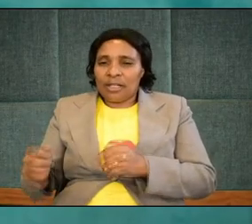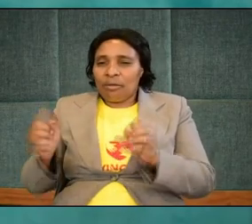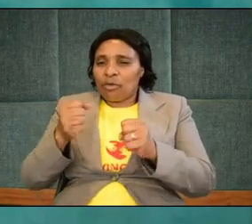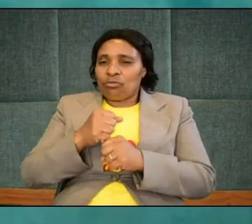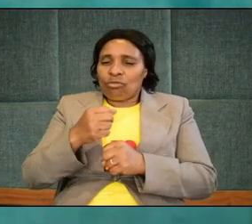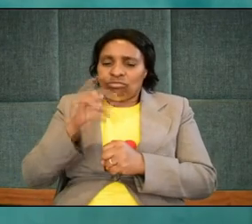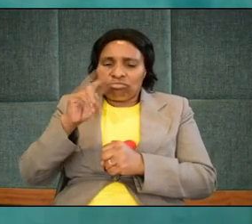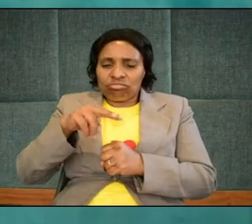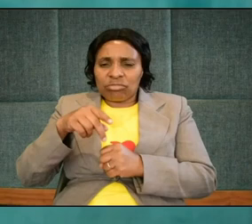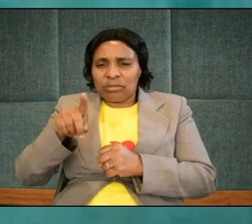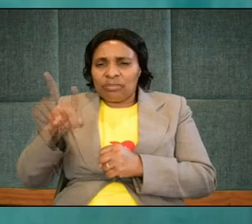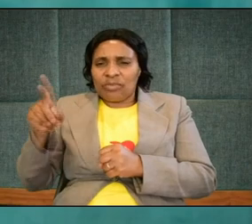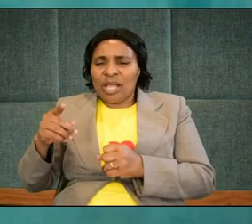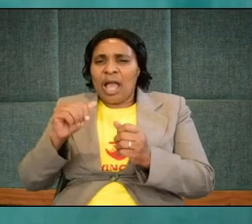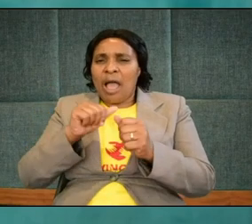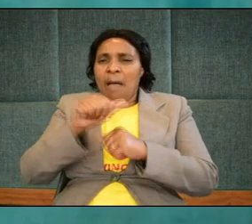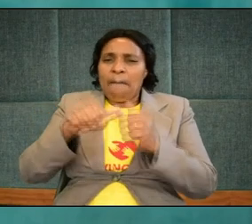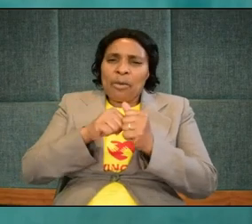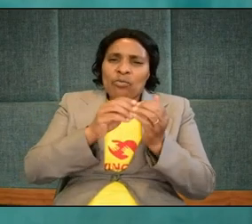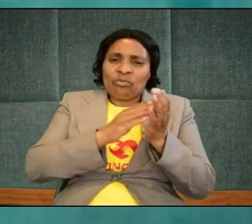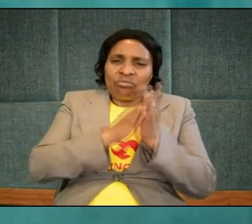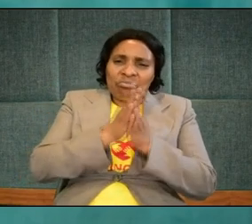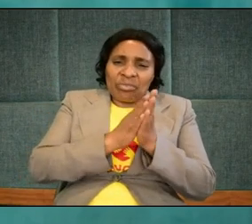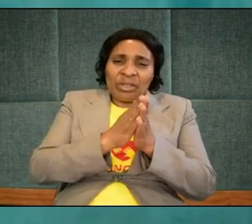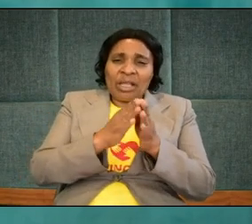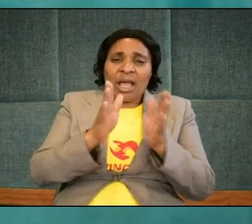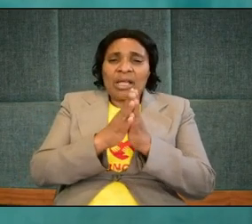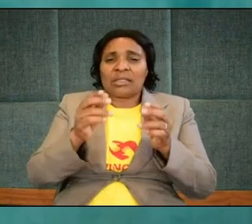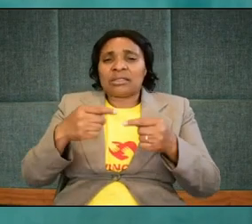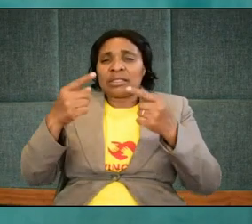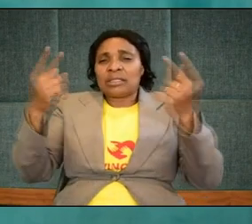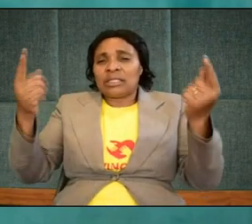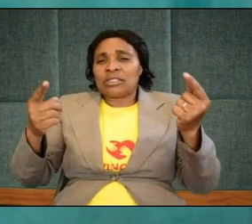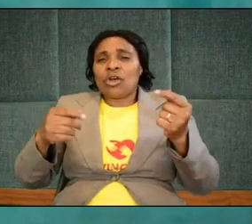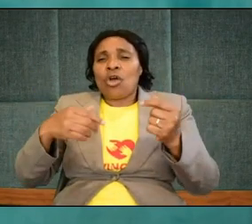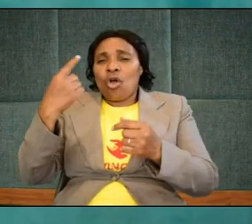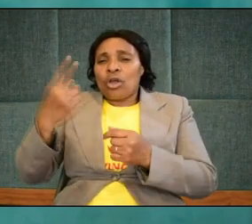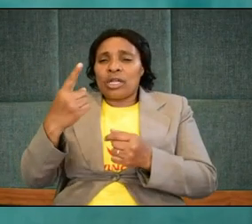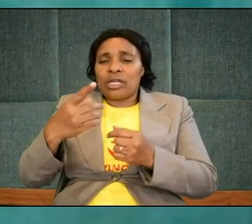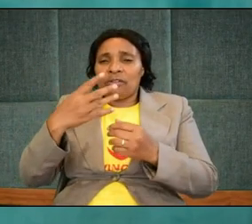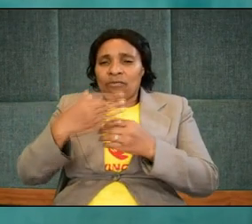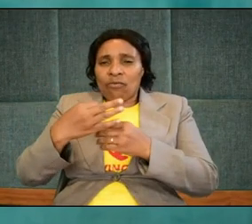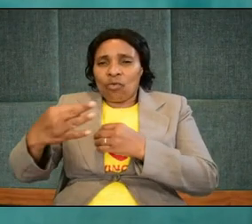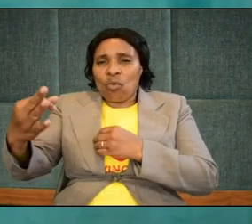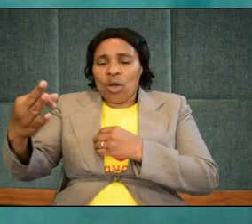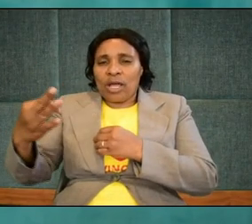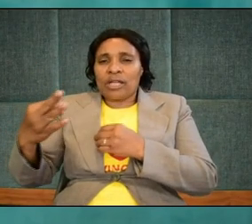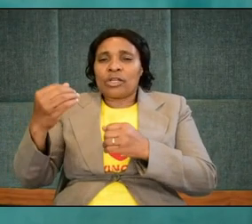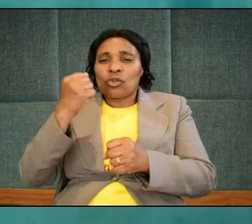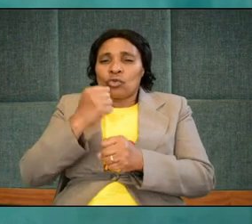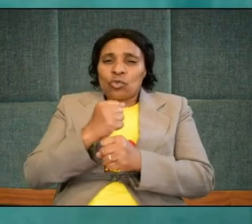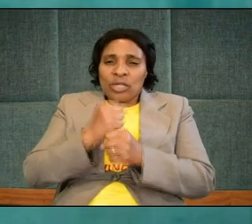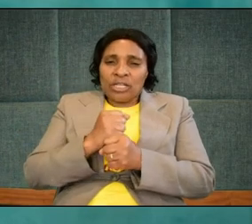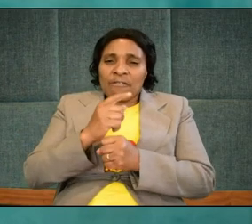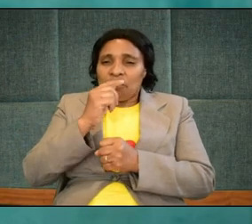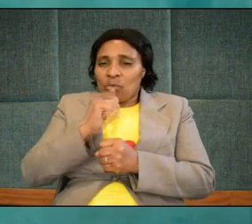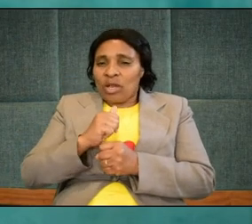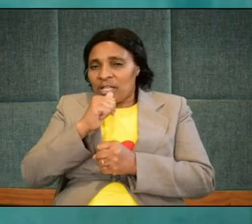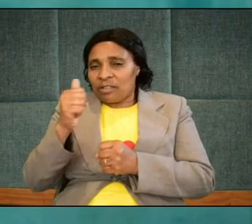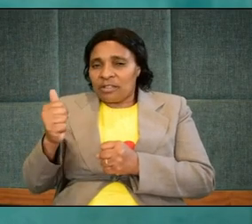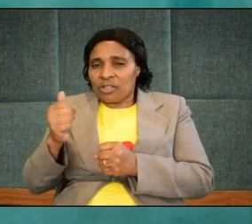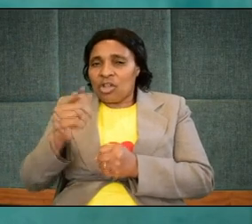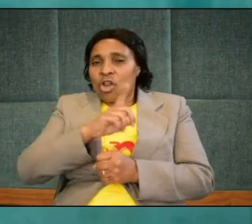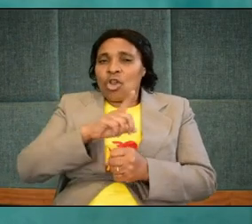with anxiety about success. They have only to go forward quietly, doing faithfully the work that God's